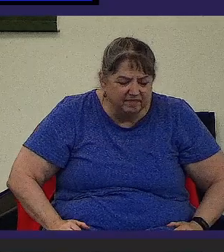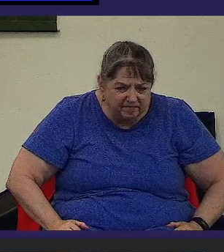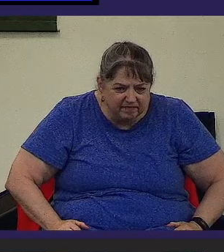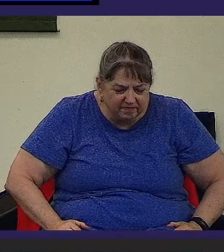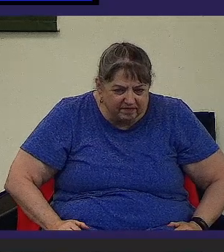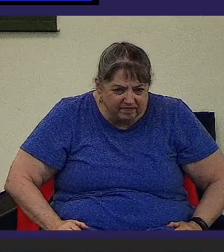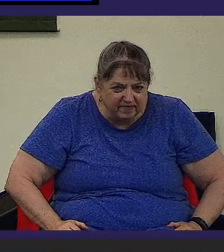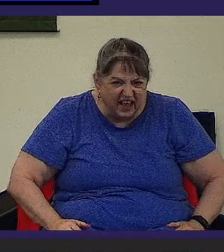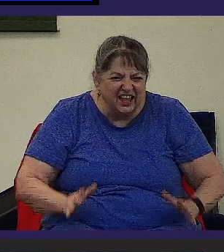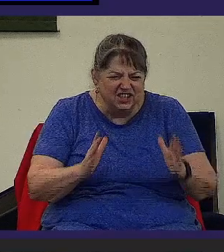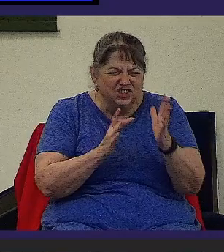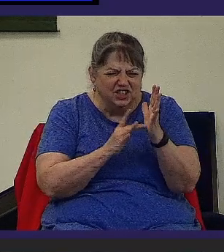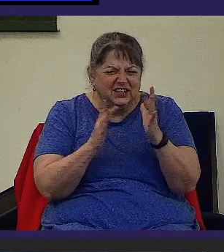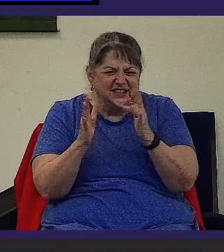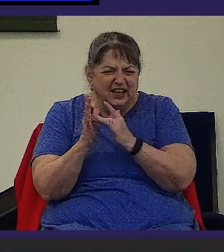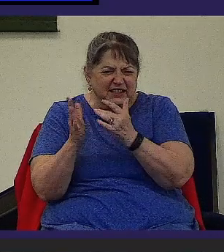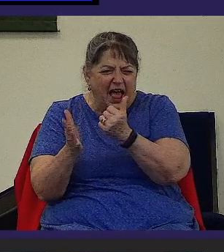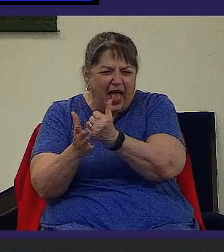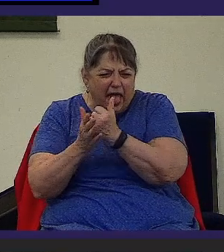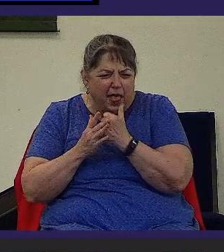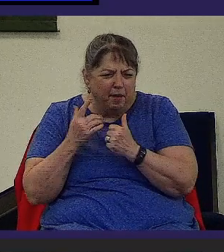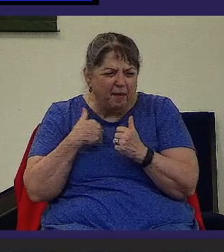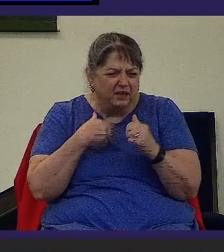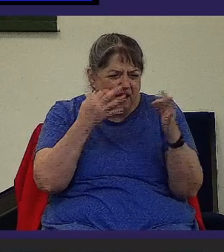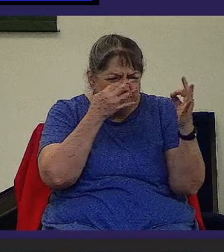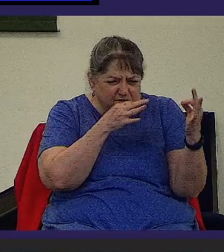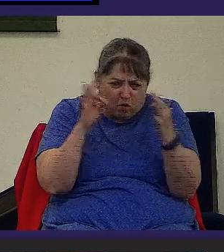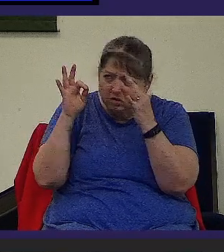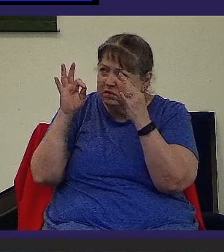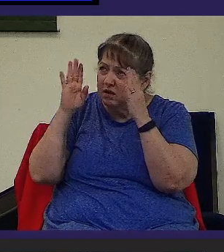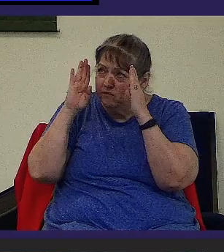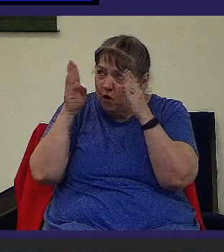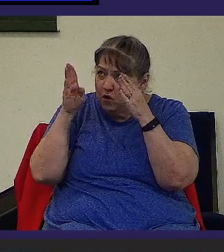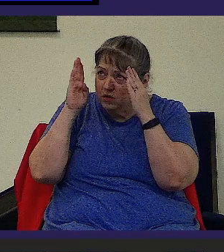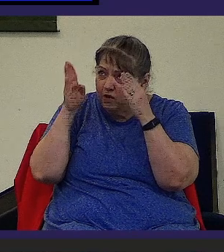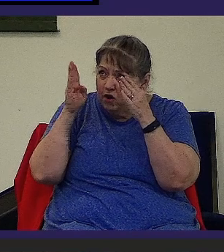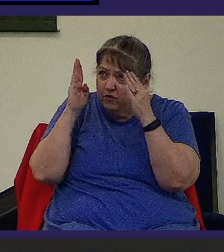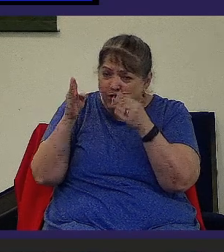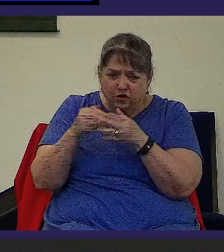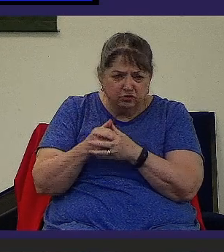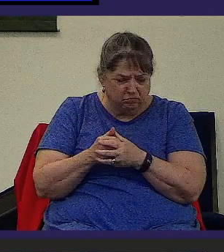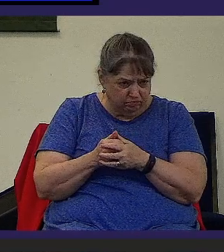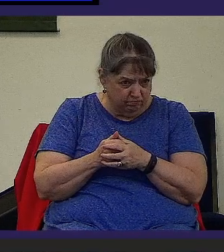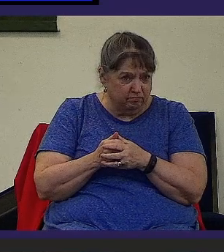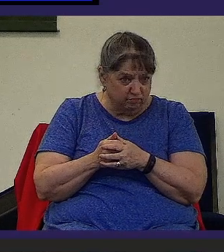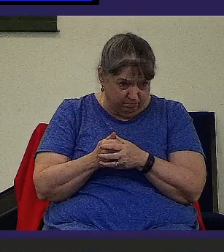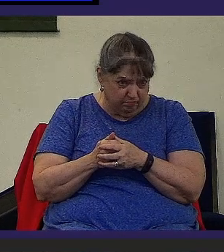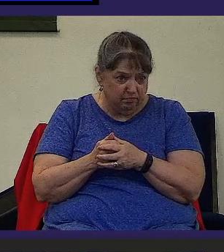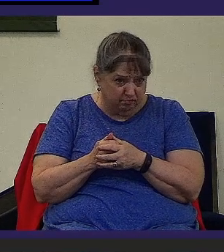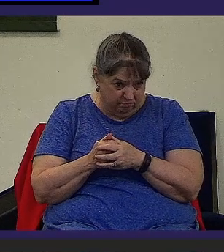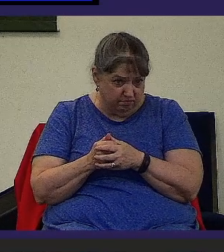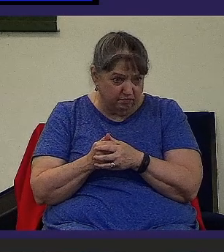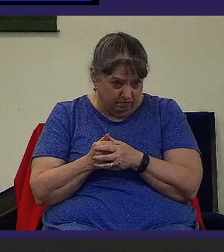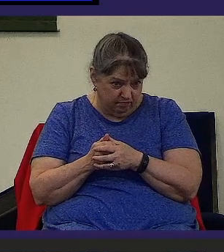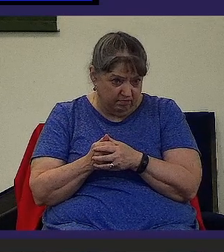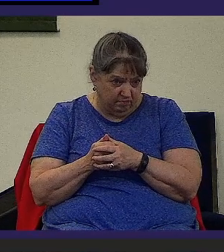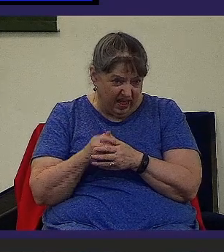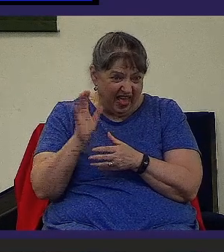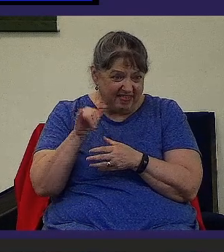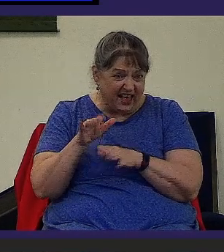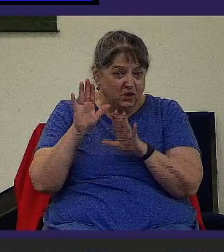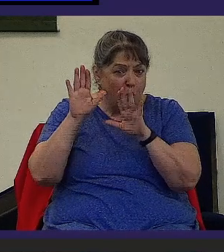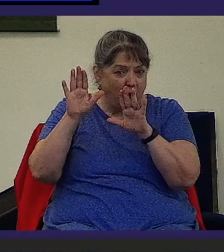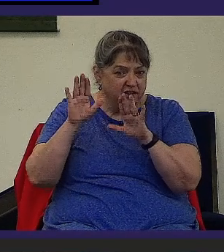motivation he's the one that that helps us stay focused in church when we do something ultimately for the glory of god it's also